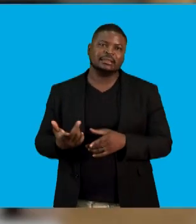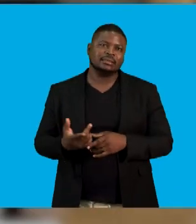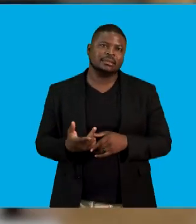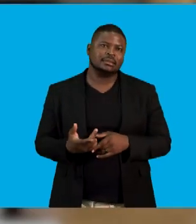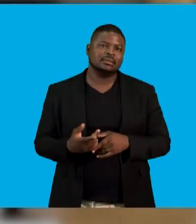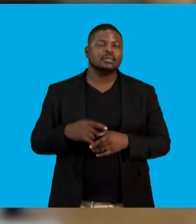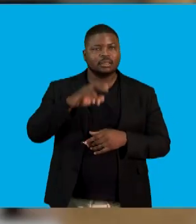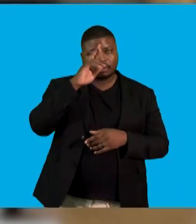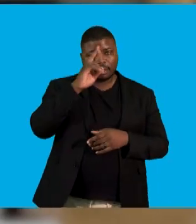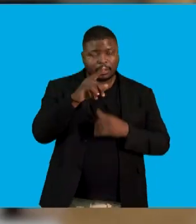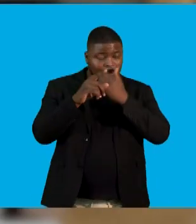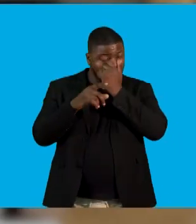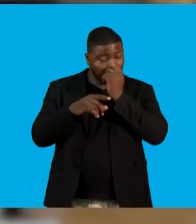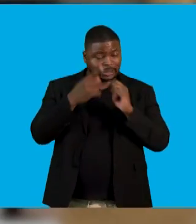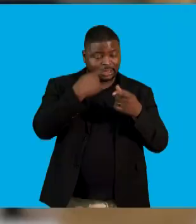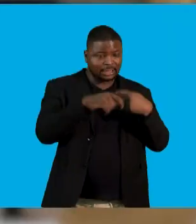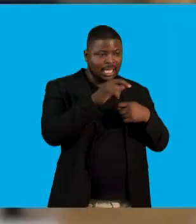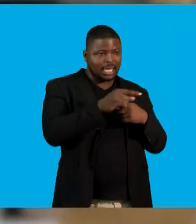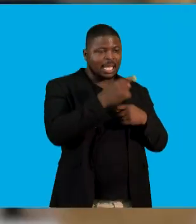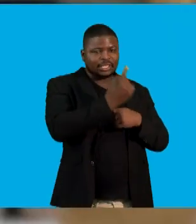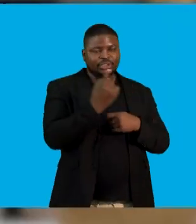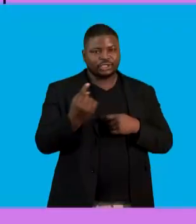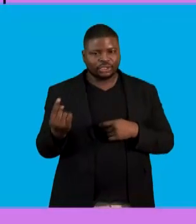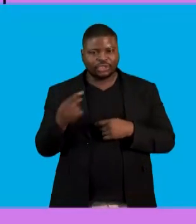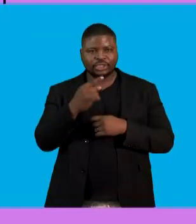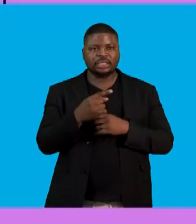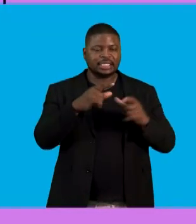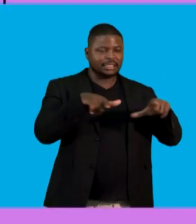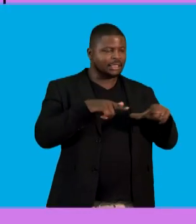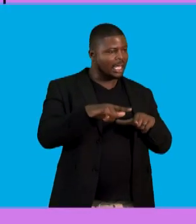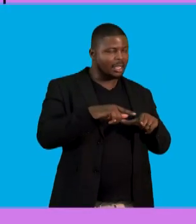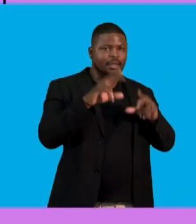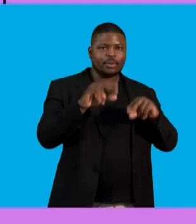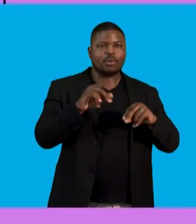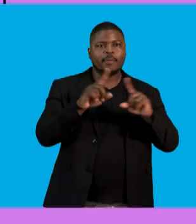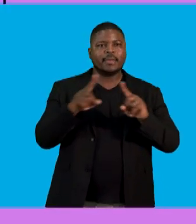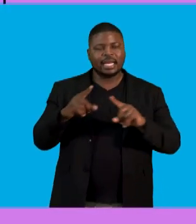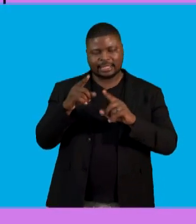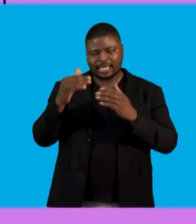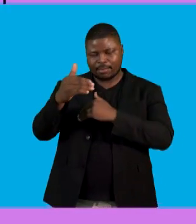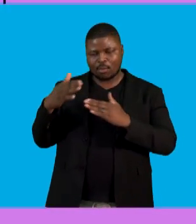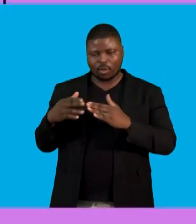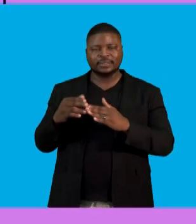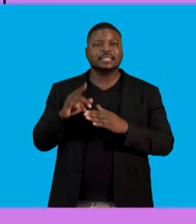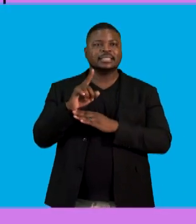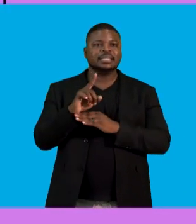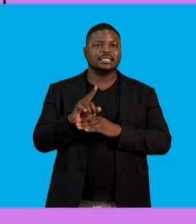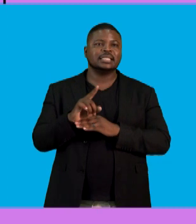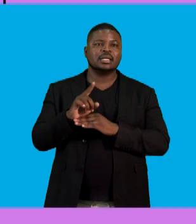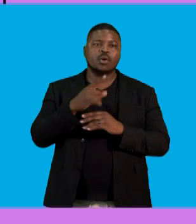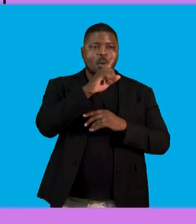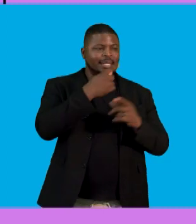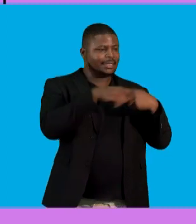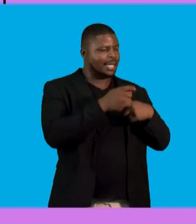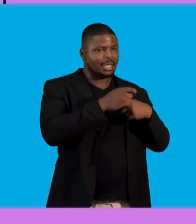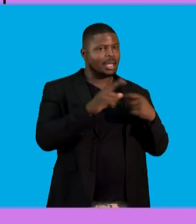the tiles in boxes, not each tile. So we've got 108 tiles. We divide it by the one that